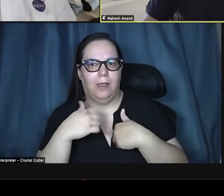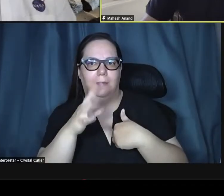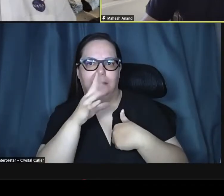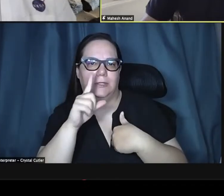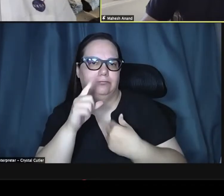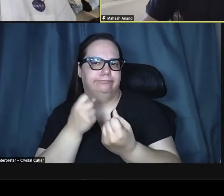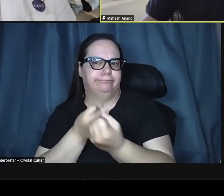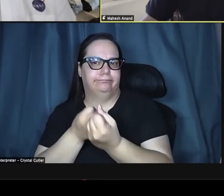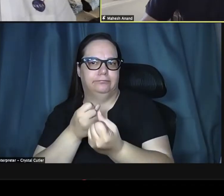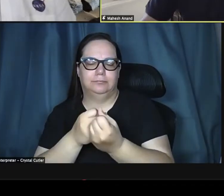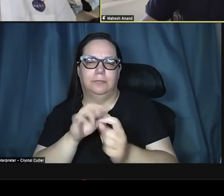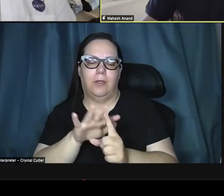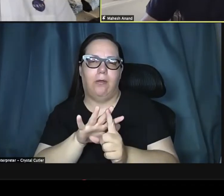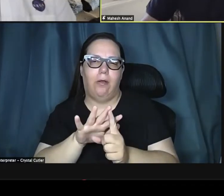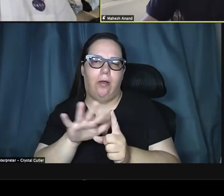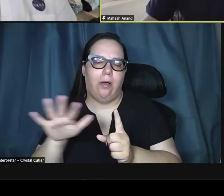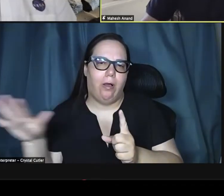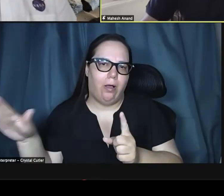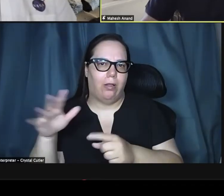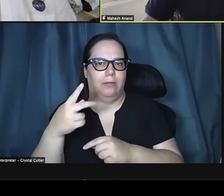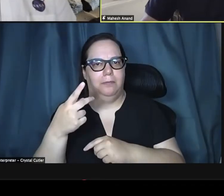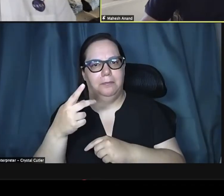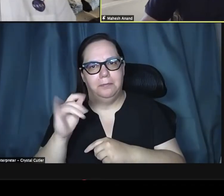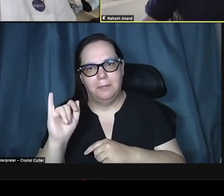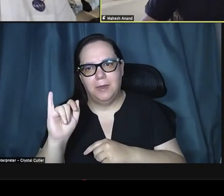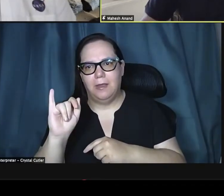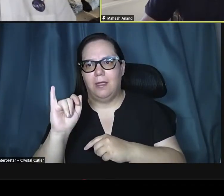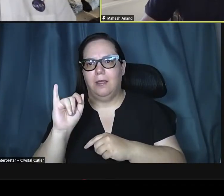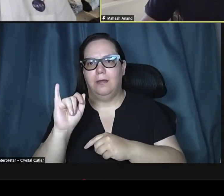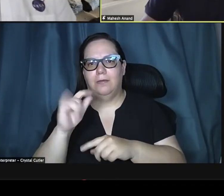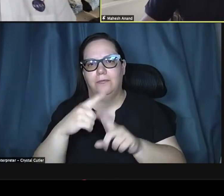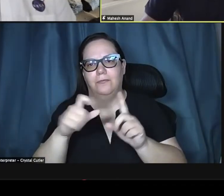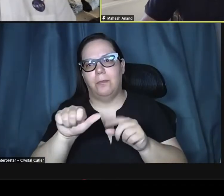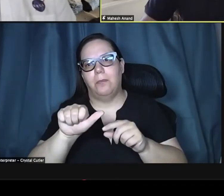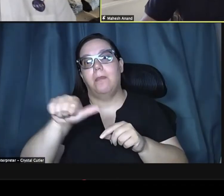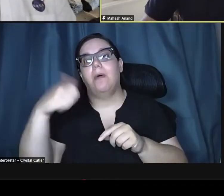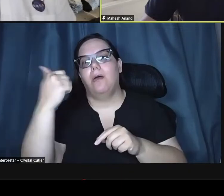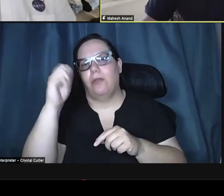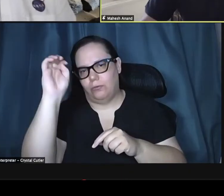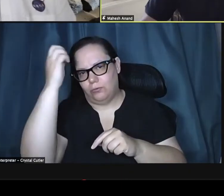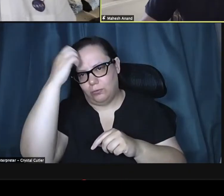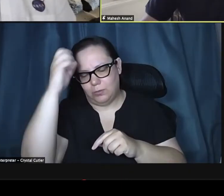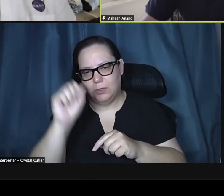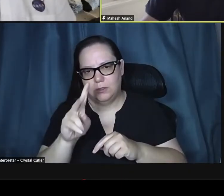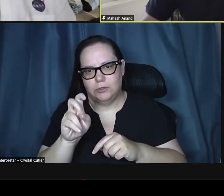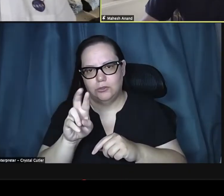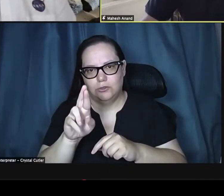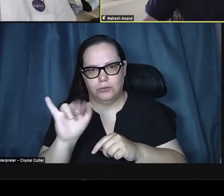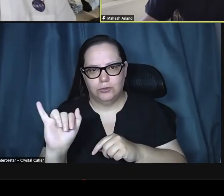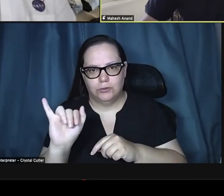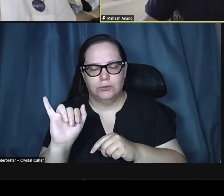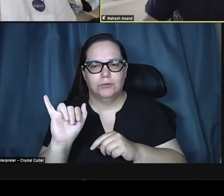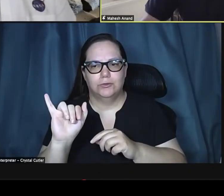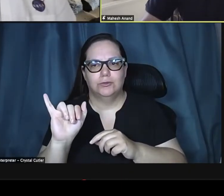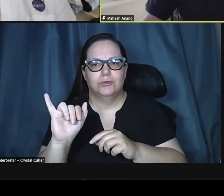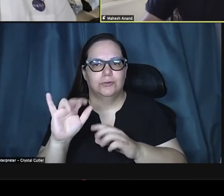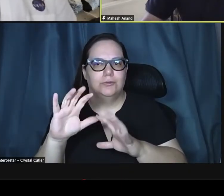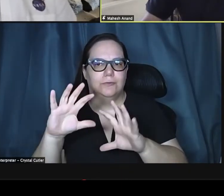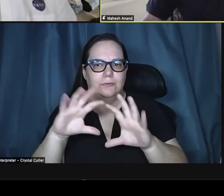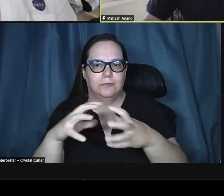of all the PIs of the other European SSERVI nodes, who obviously can't be